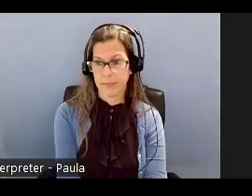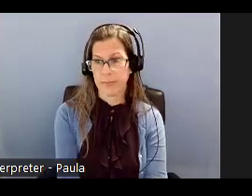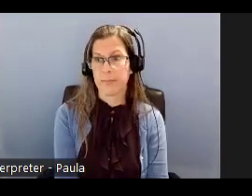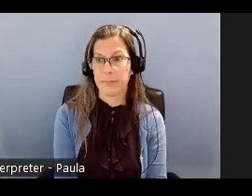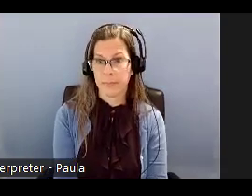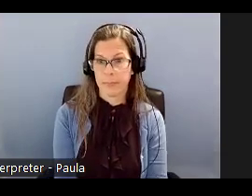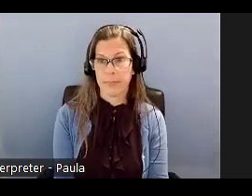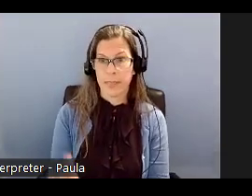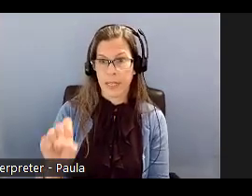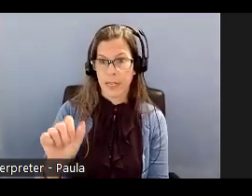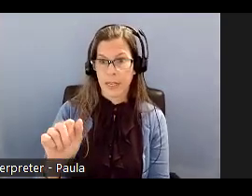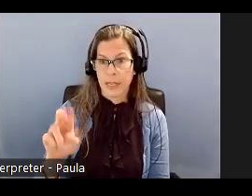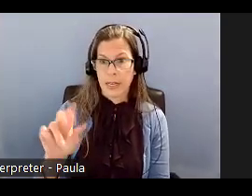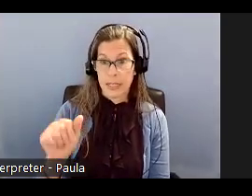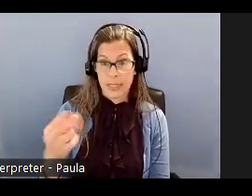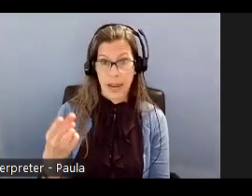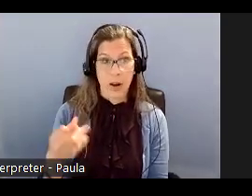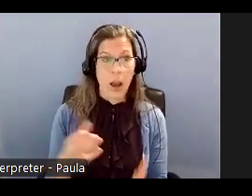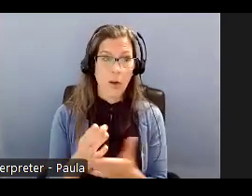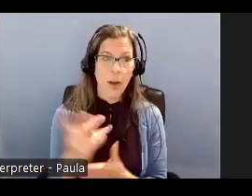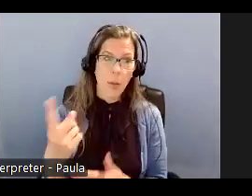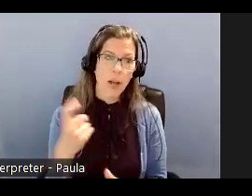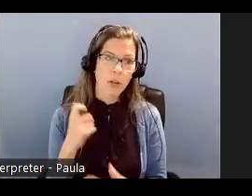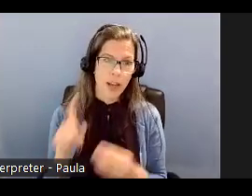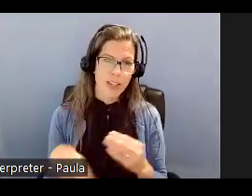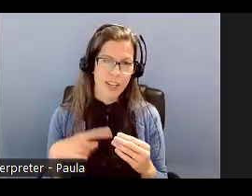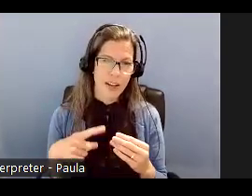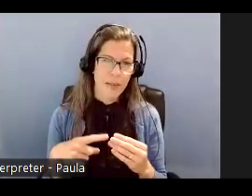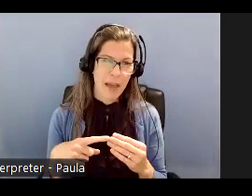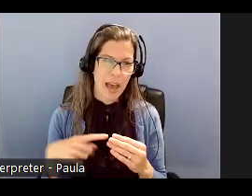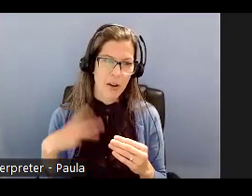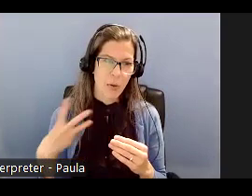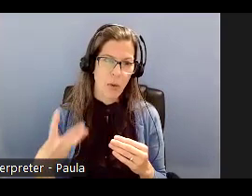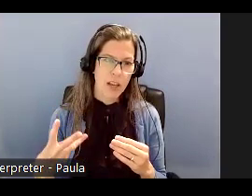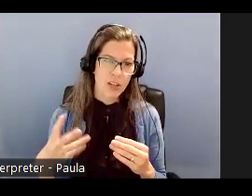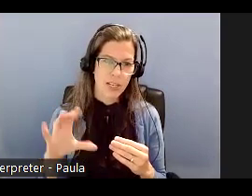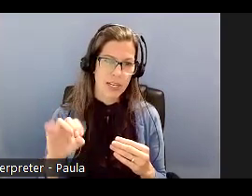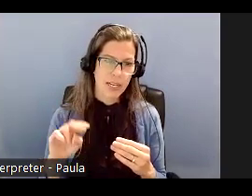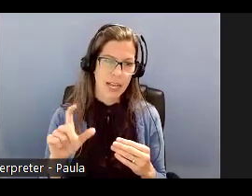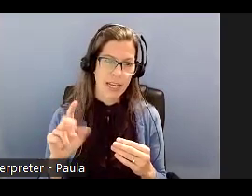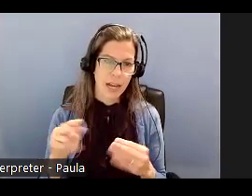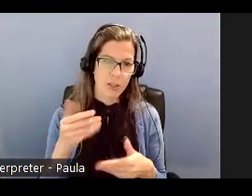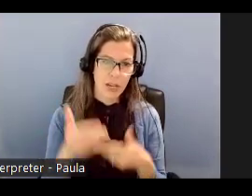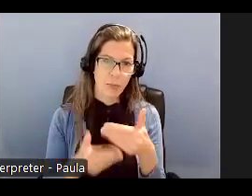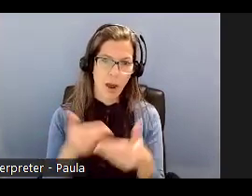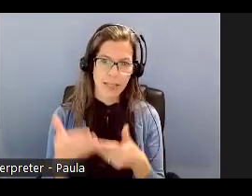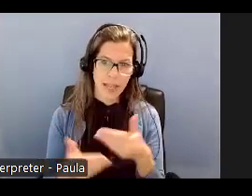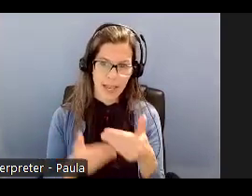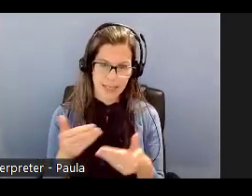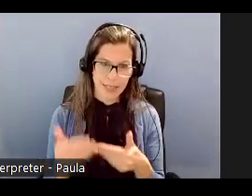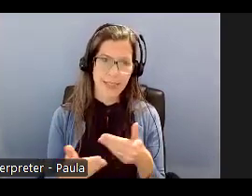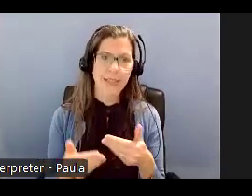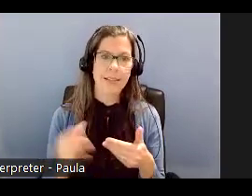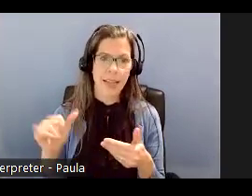All right. So we have a question here about the Washington connections process, since that's a paper process and takes